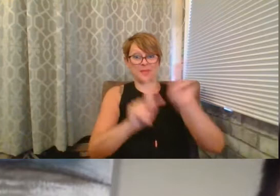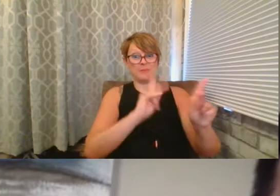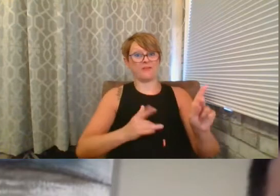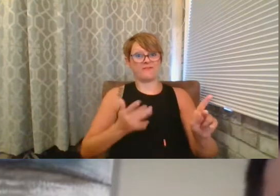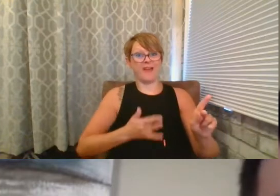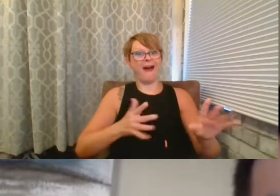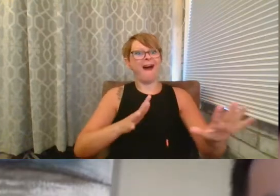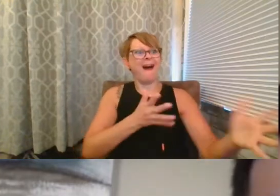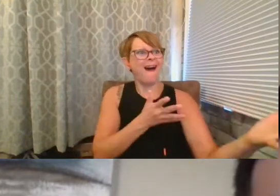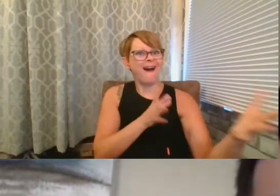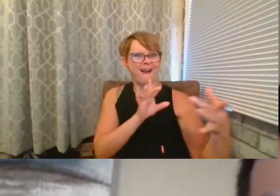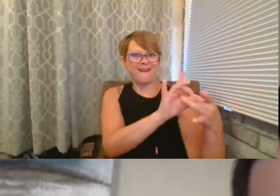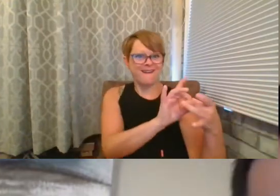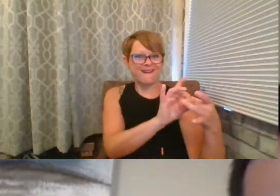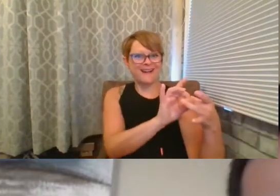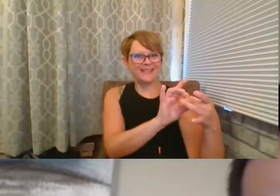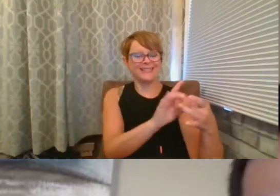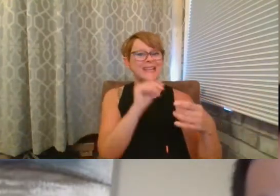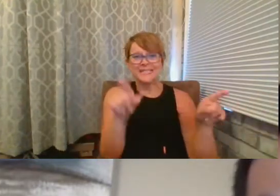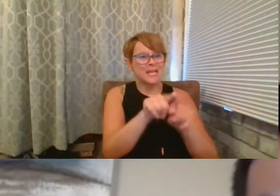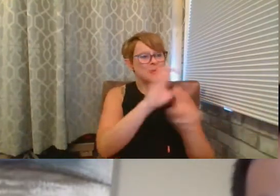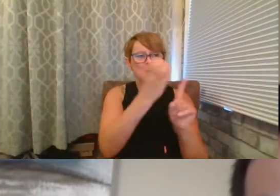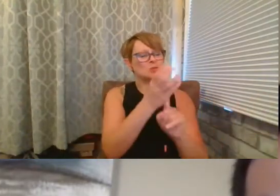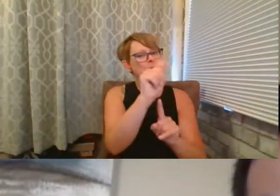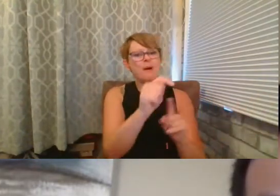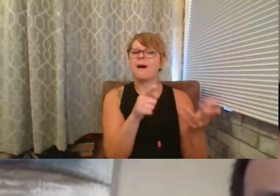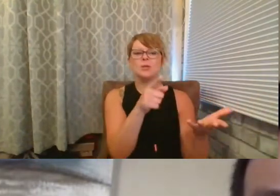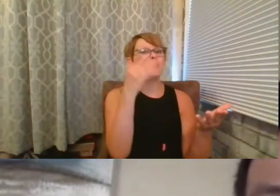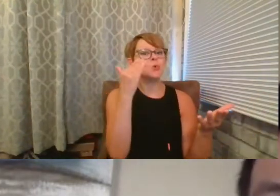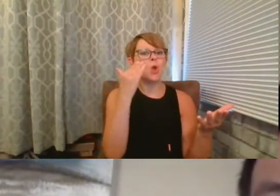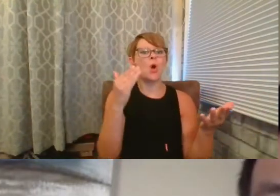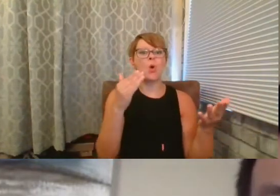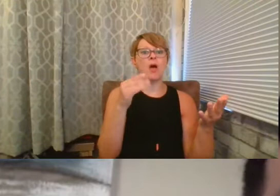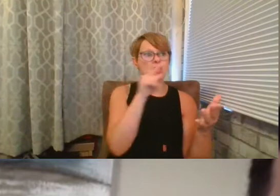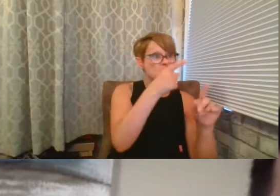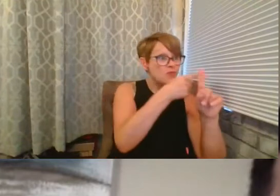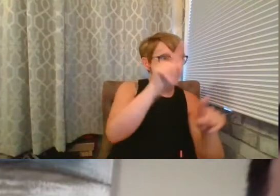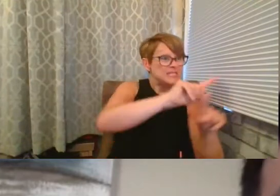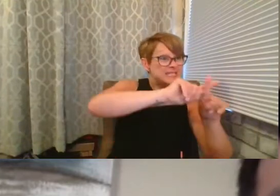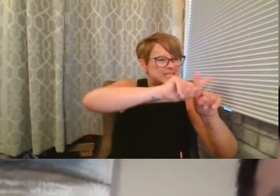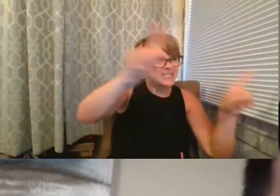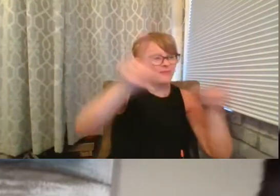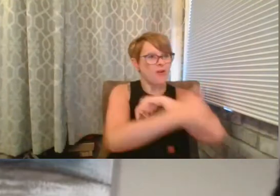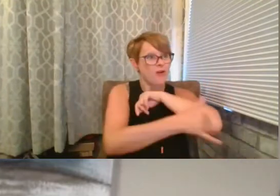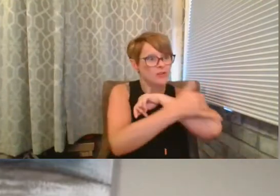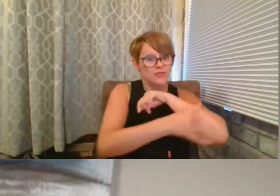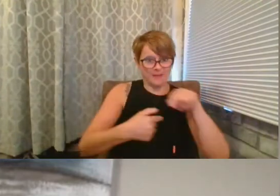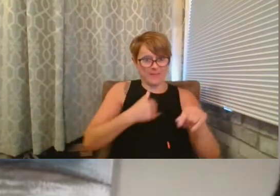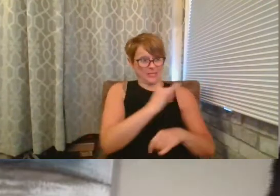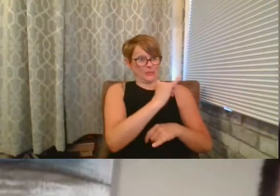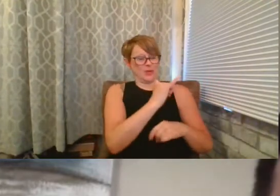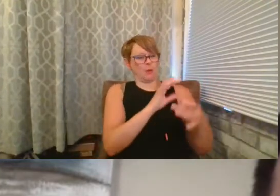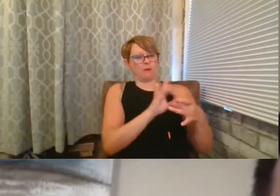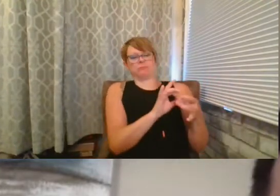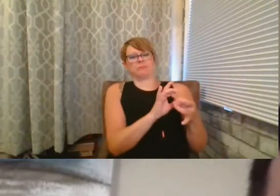though they're maybe not the same culture. Somehow there's a connection that we share this experience of coming to a very foreign land and going through the same journey,